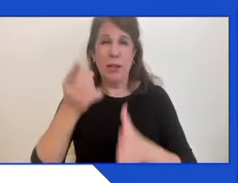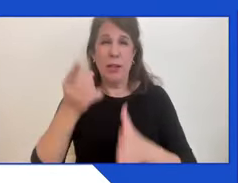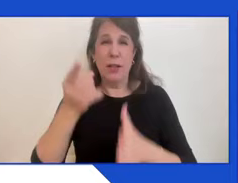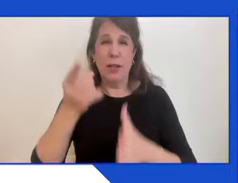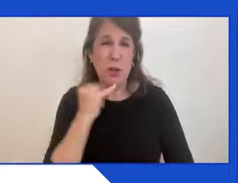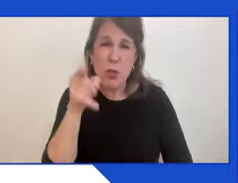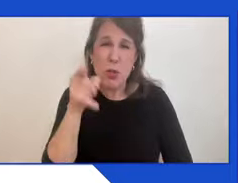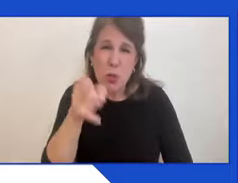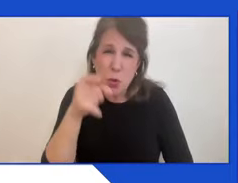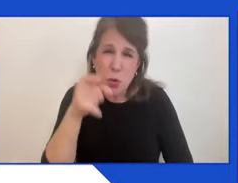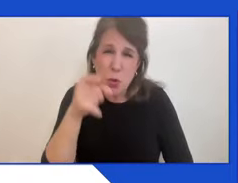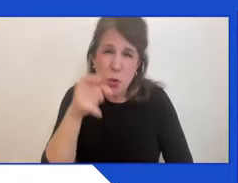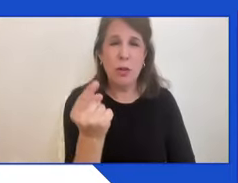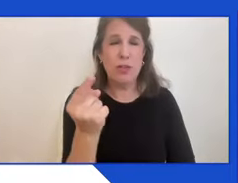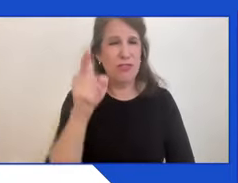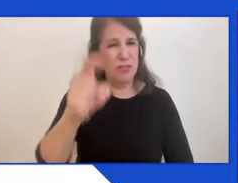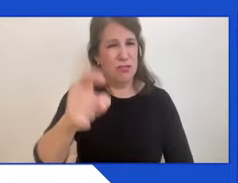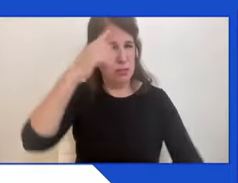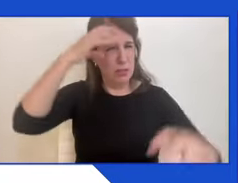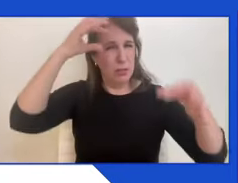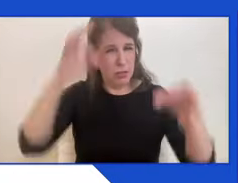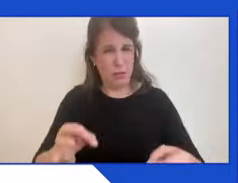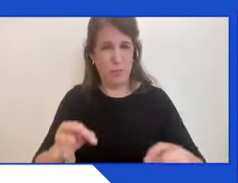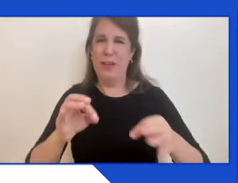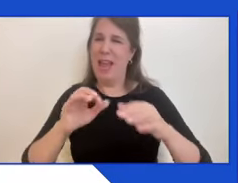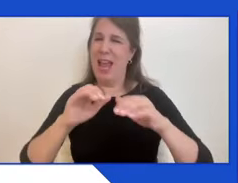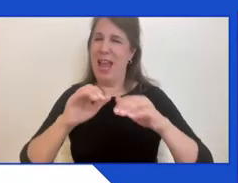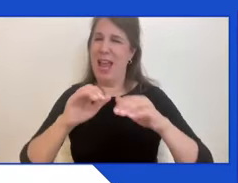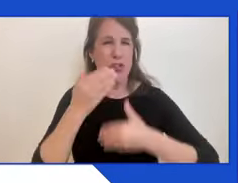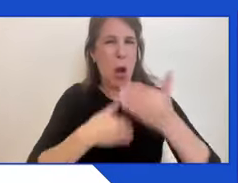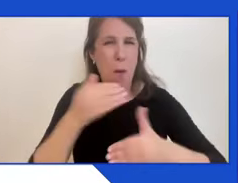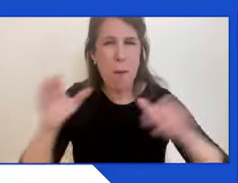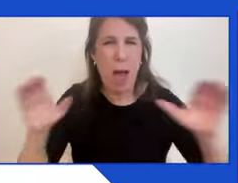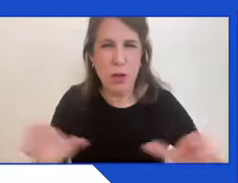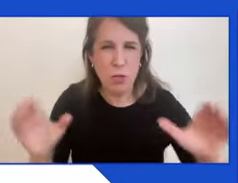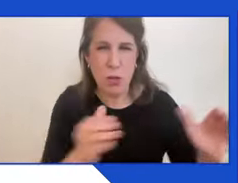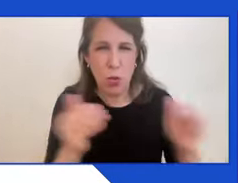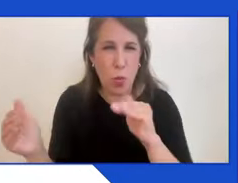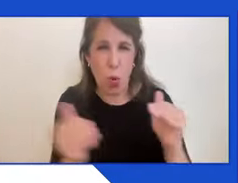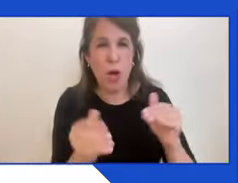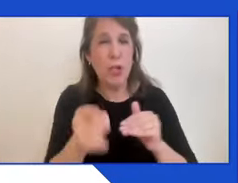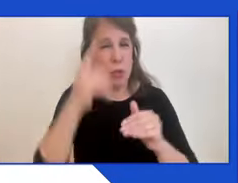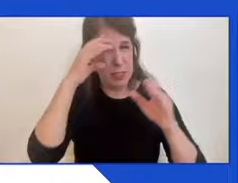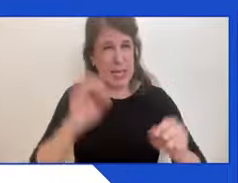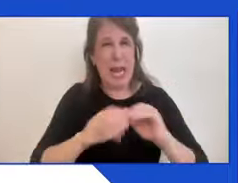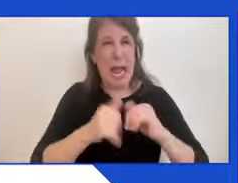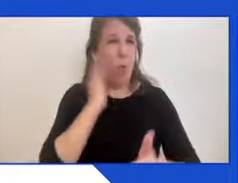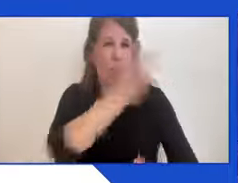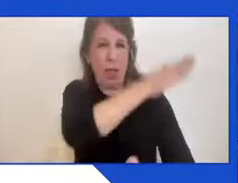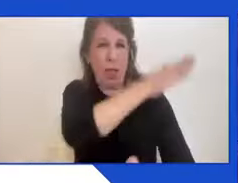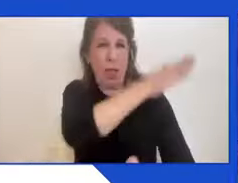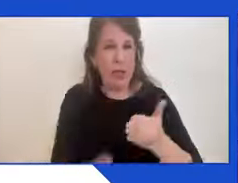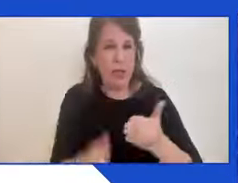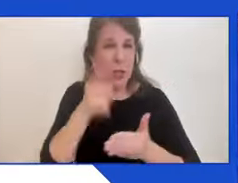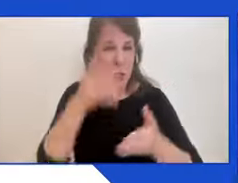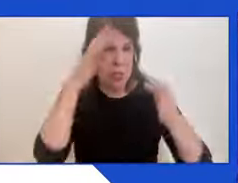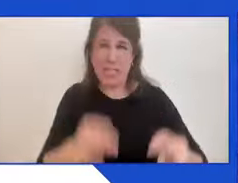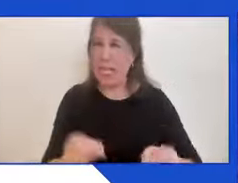this war is going to be conducted and concluded. You decide, no one else.